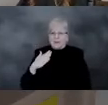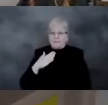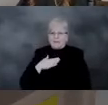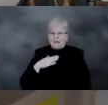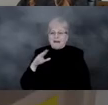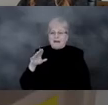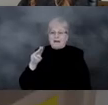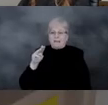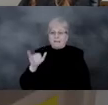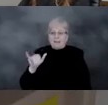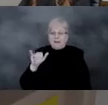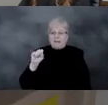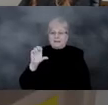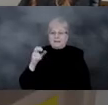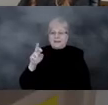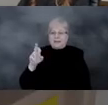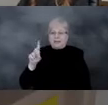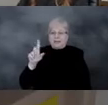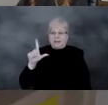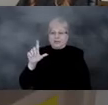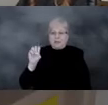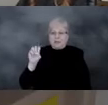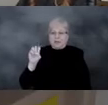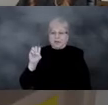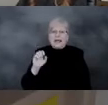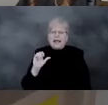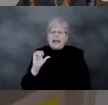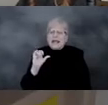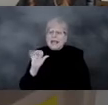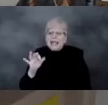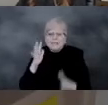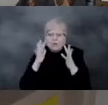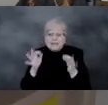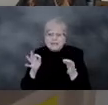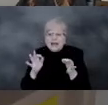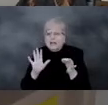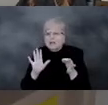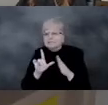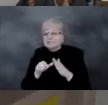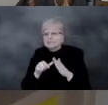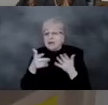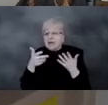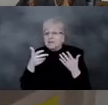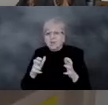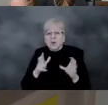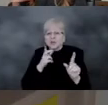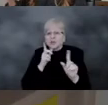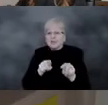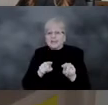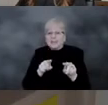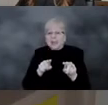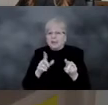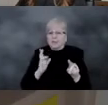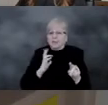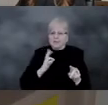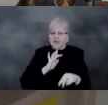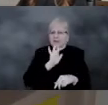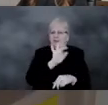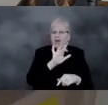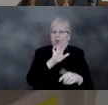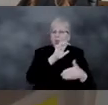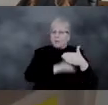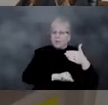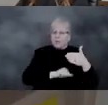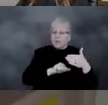added and if you choose to not participate you can always remove it but it won't make a difference whether you're able to participate